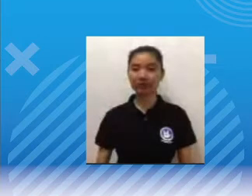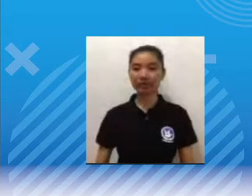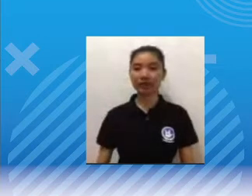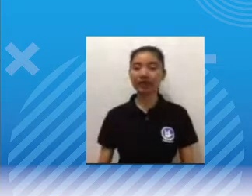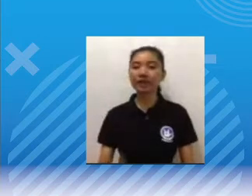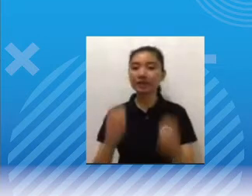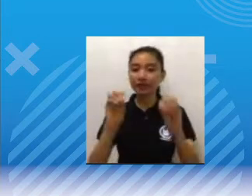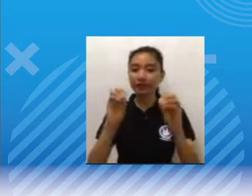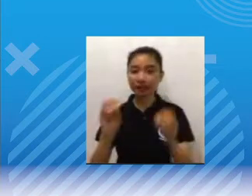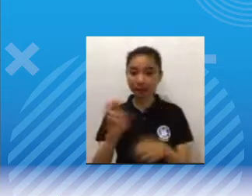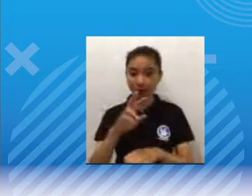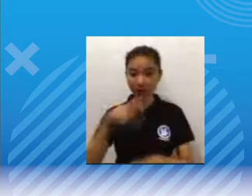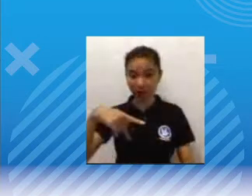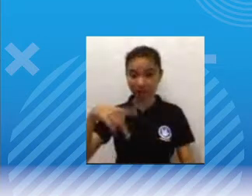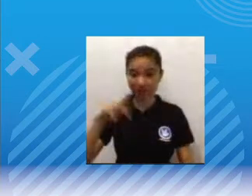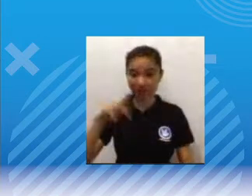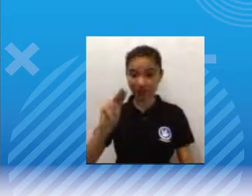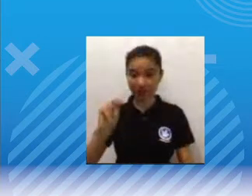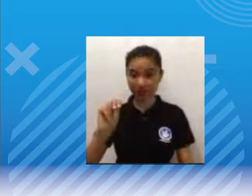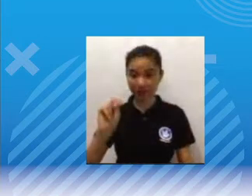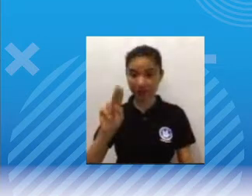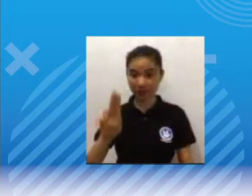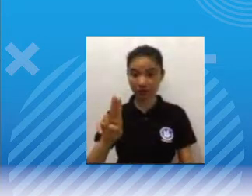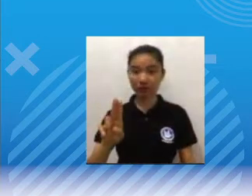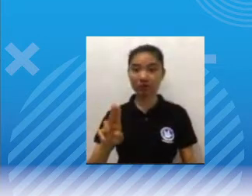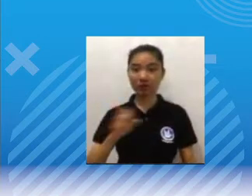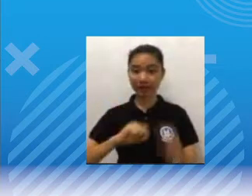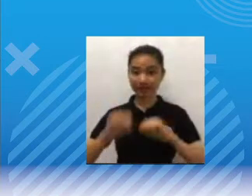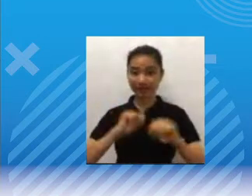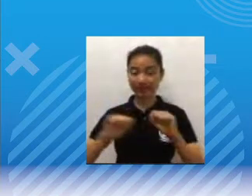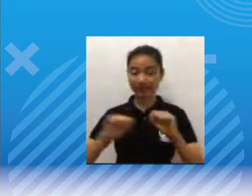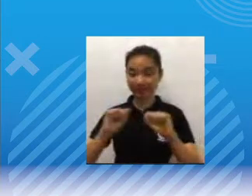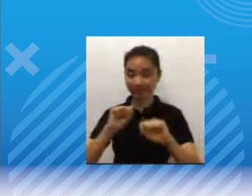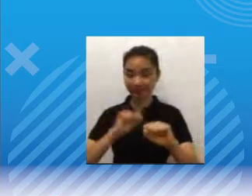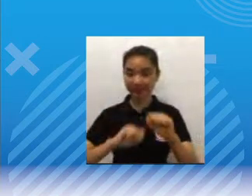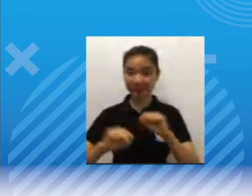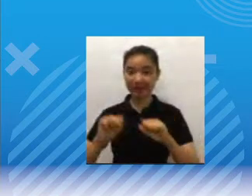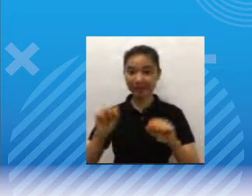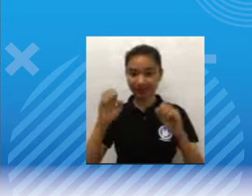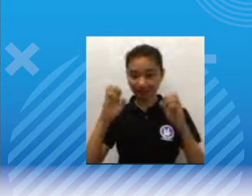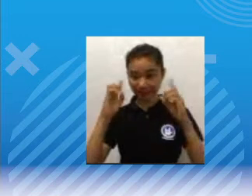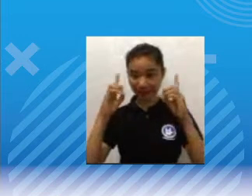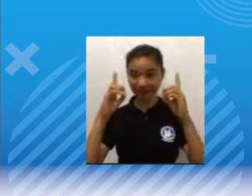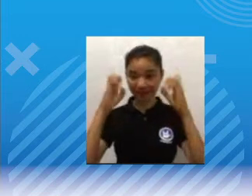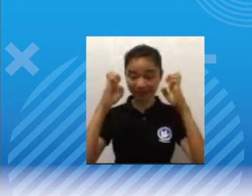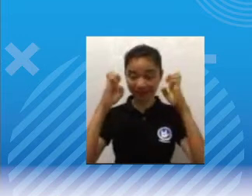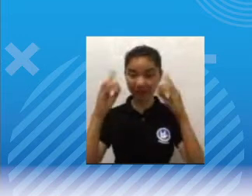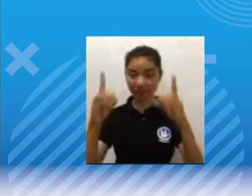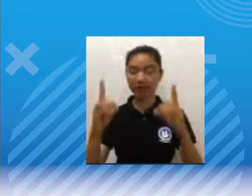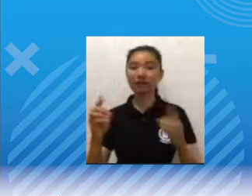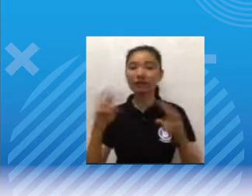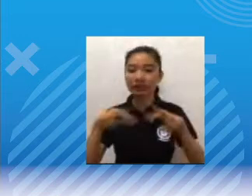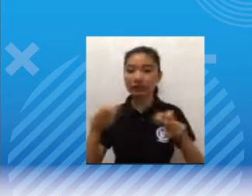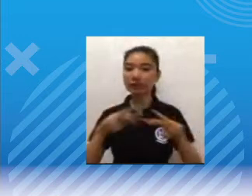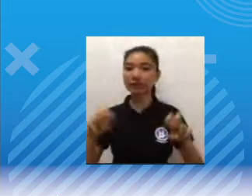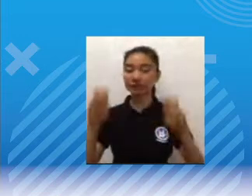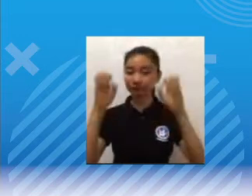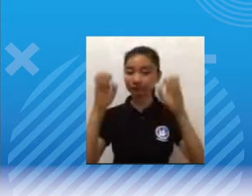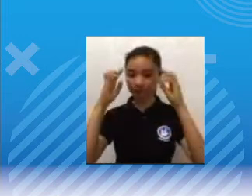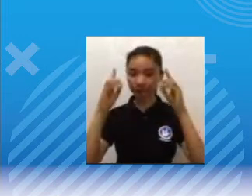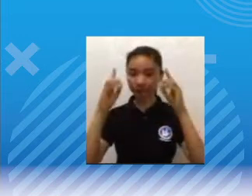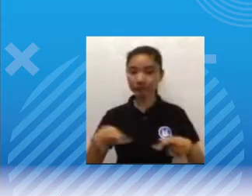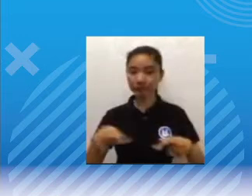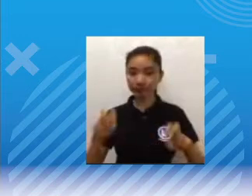courses such as science education and education research. So this morning, I'll be